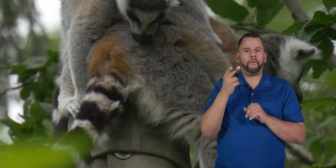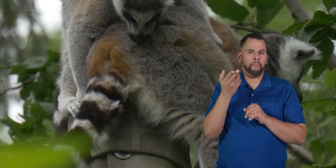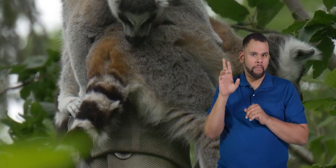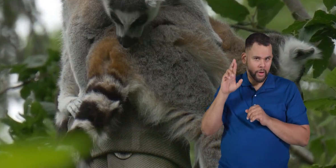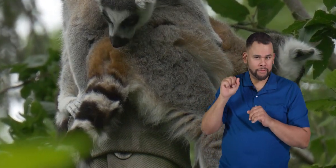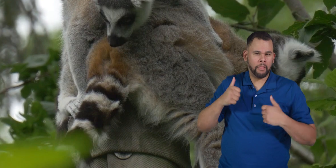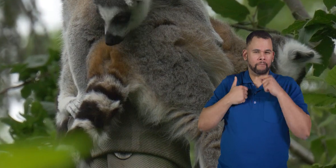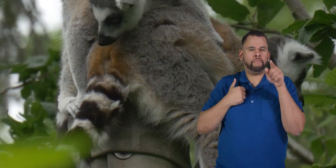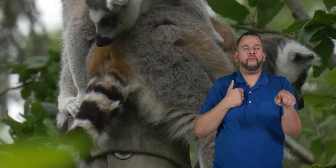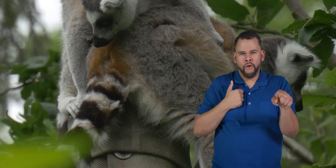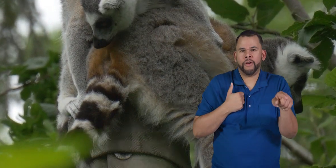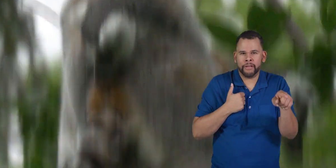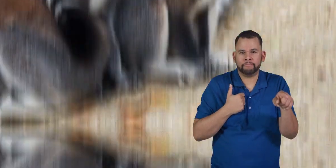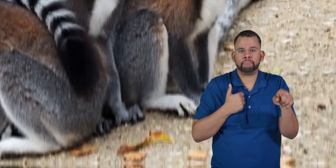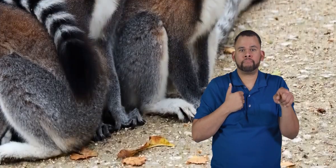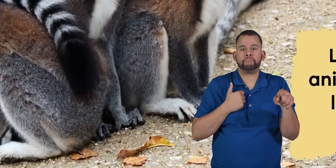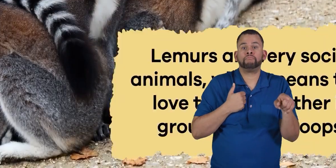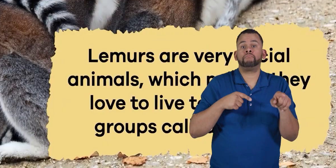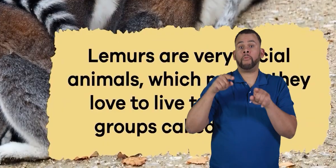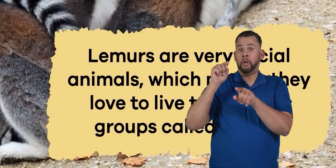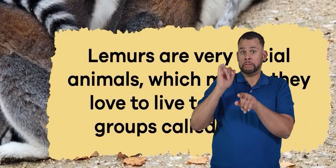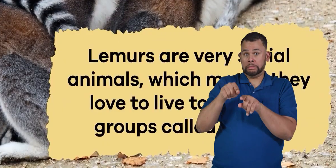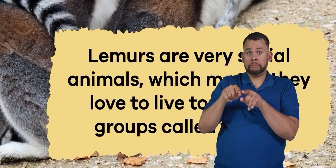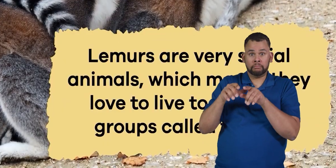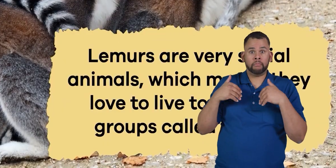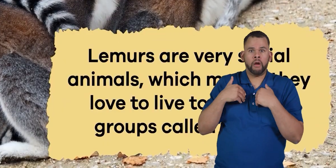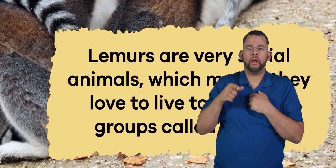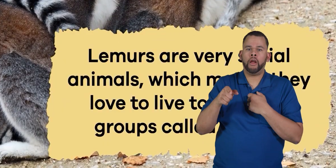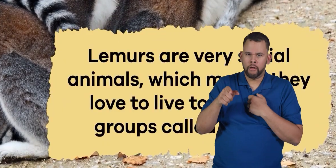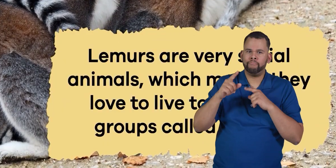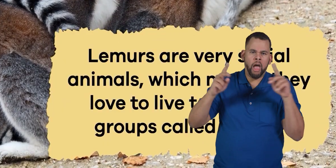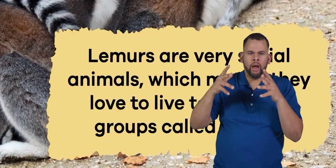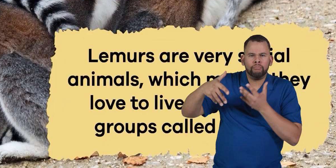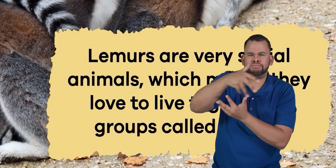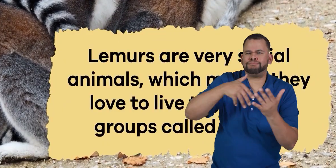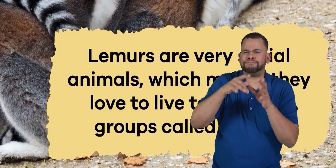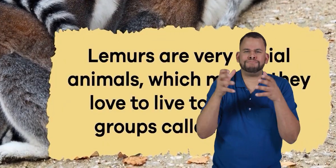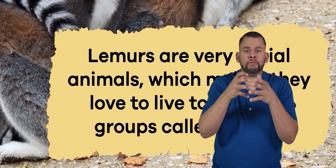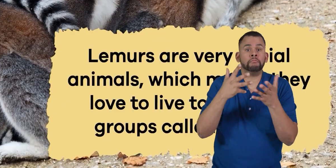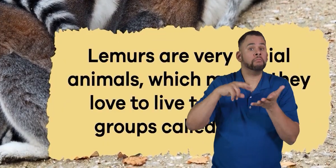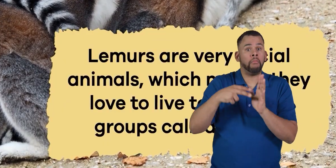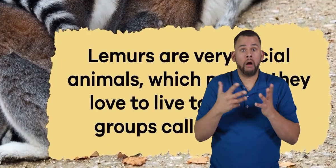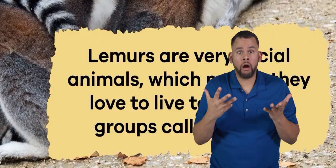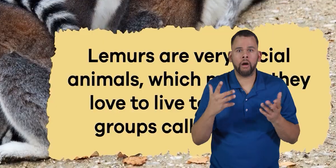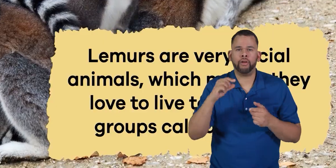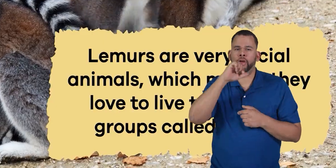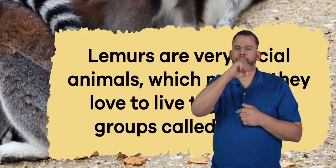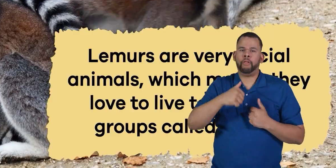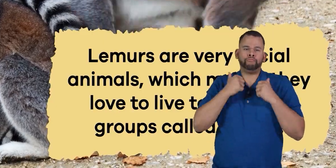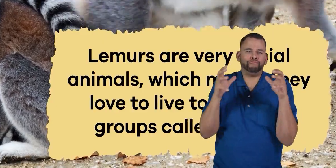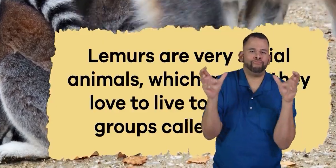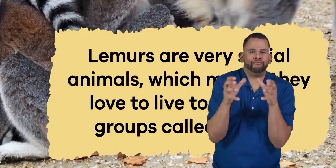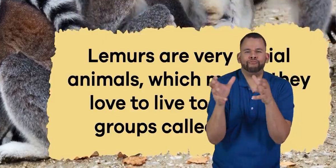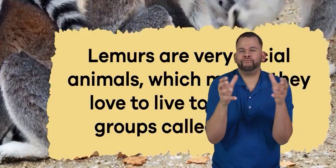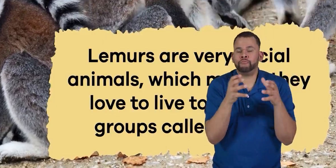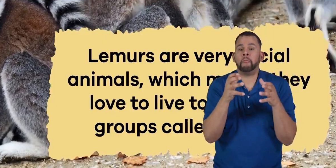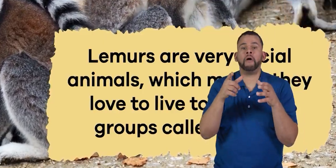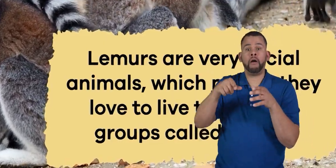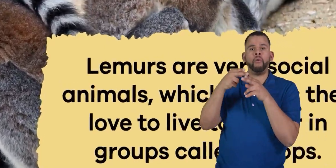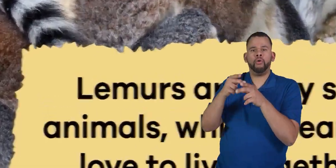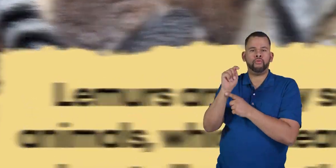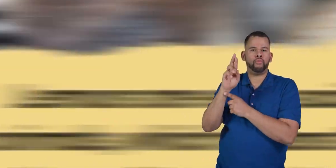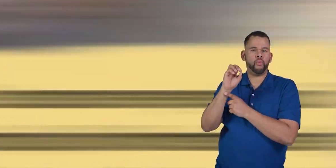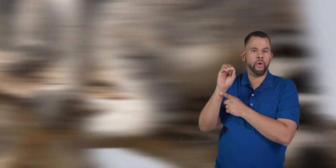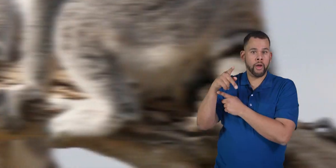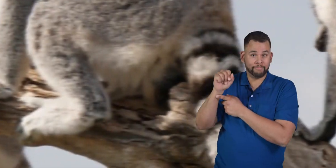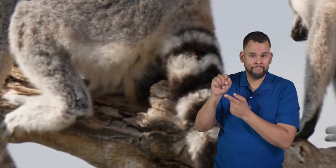place for lemurs to live lemurs are very social animals which means they love to live together in groups called